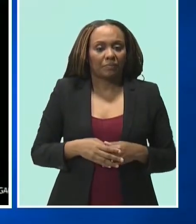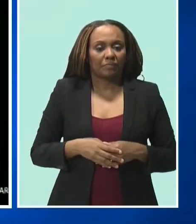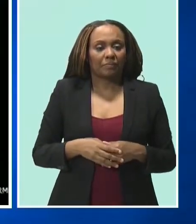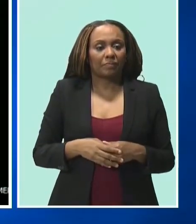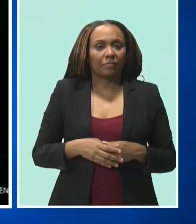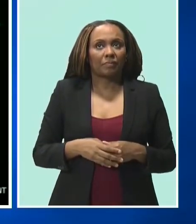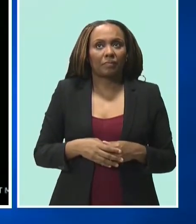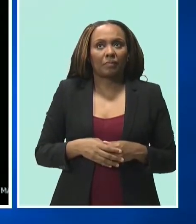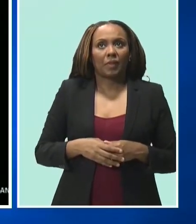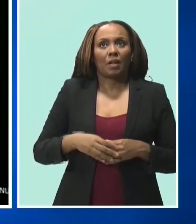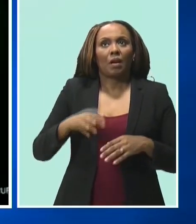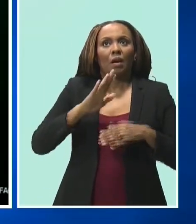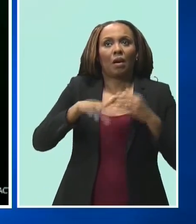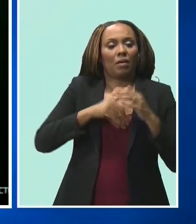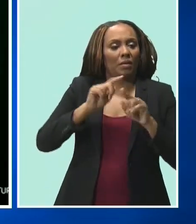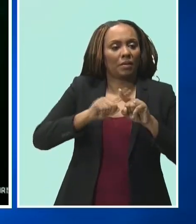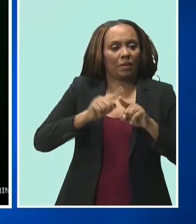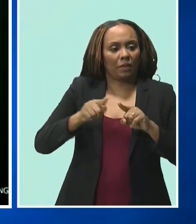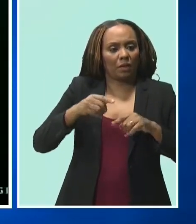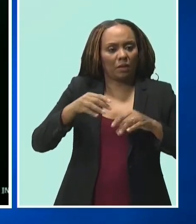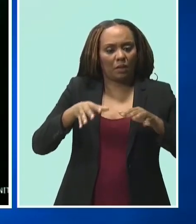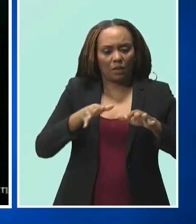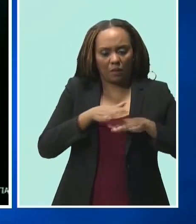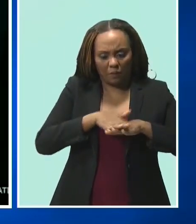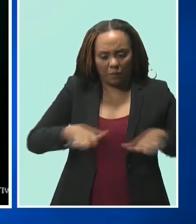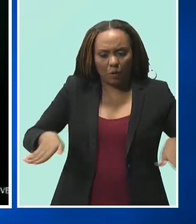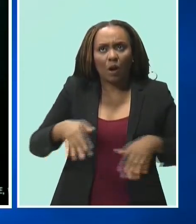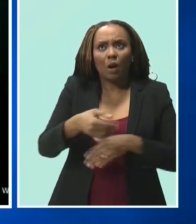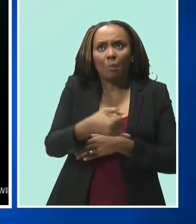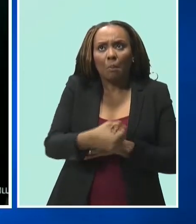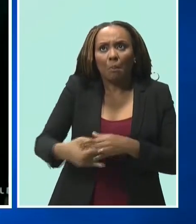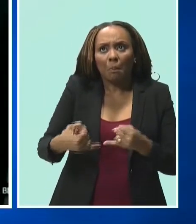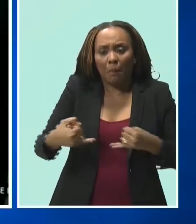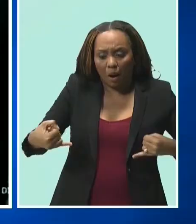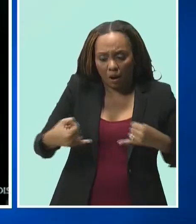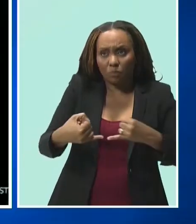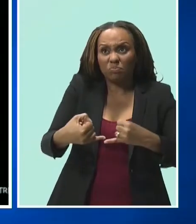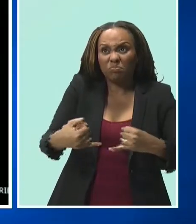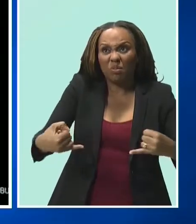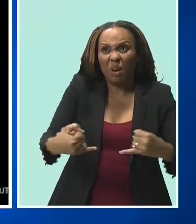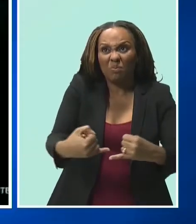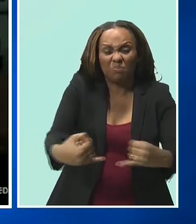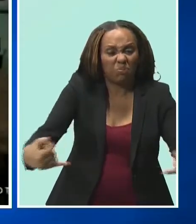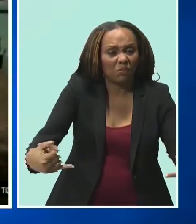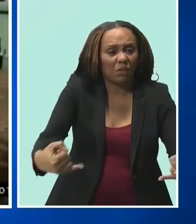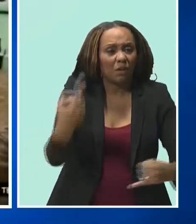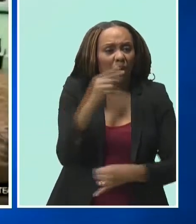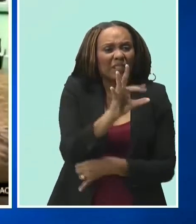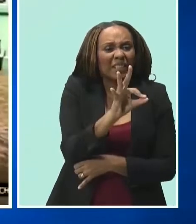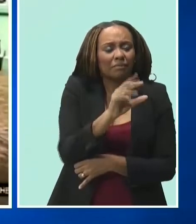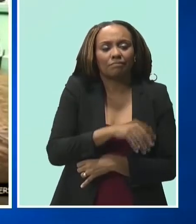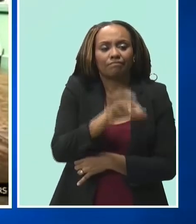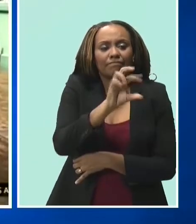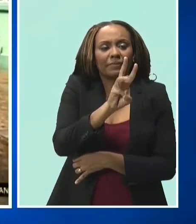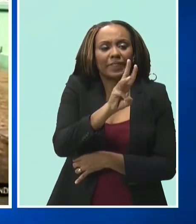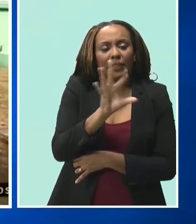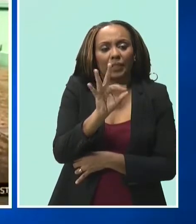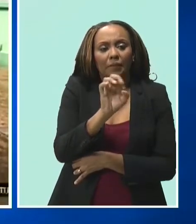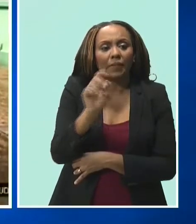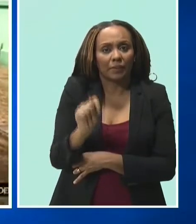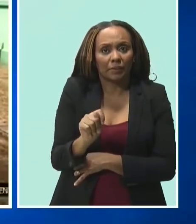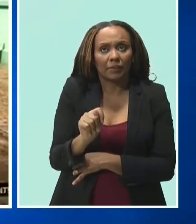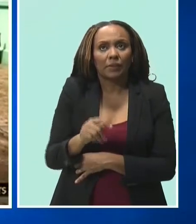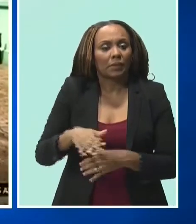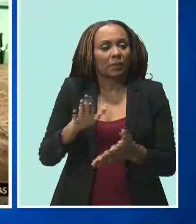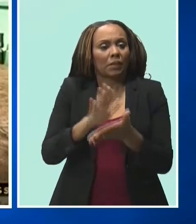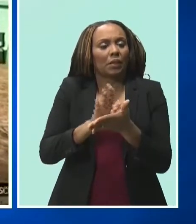in the corridors at Princess Margaret Secondary School to help students maintain 6 feet distance apart. Principal Colin Green says